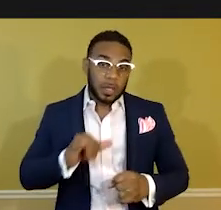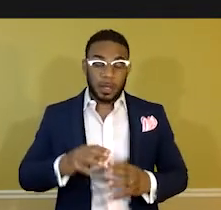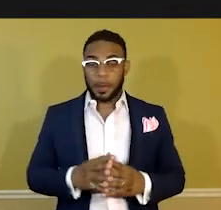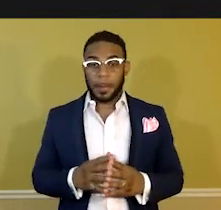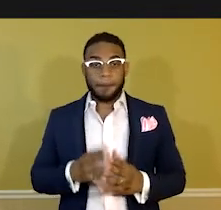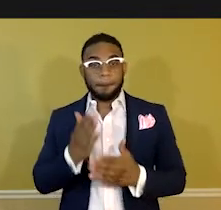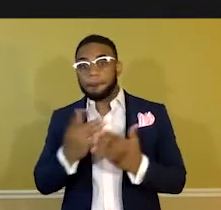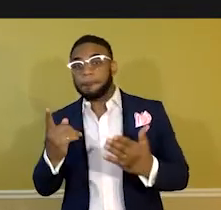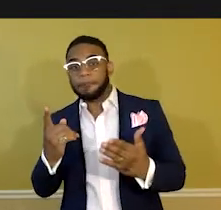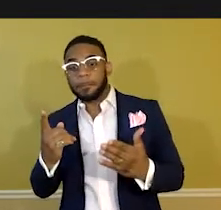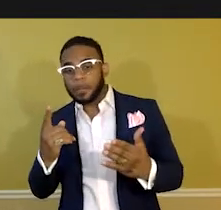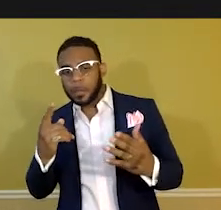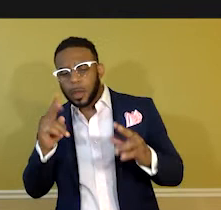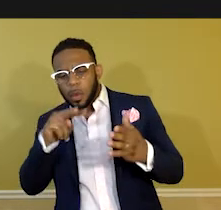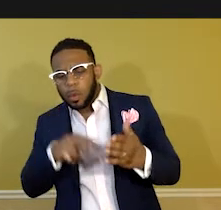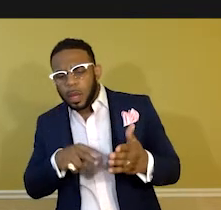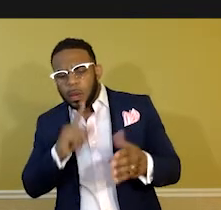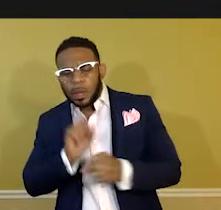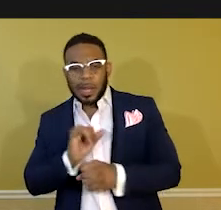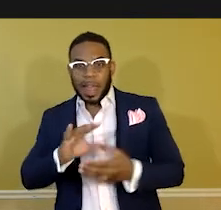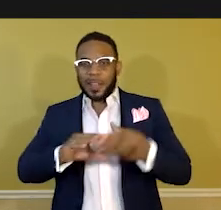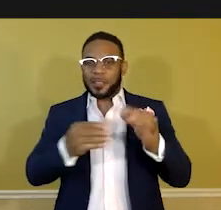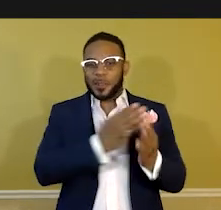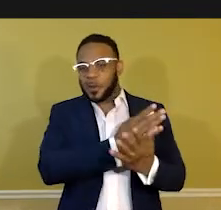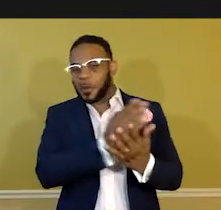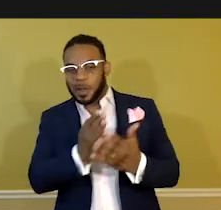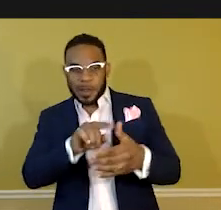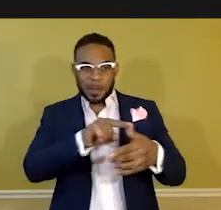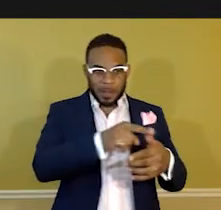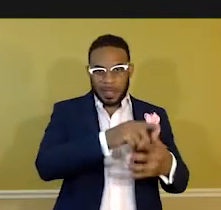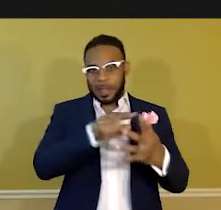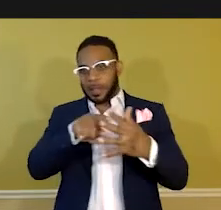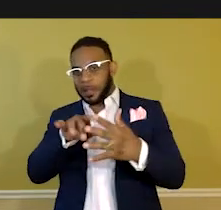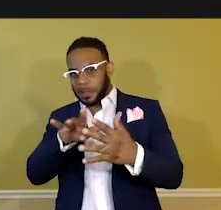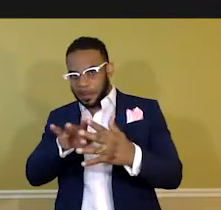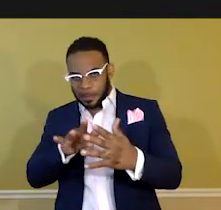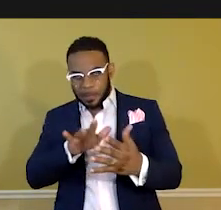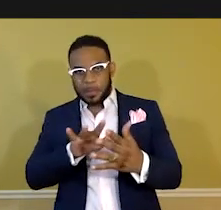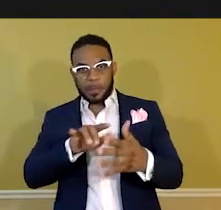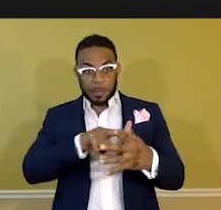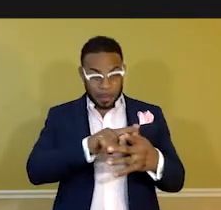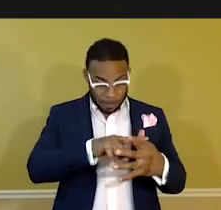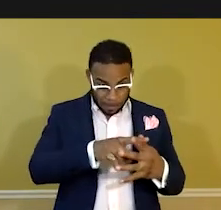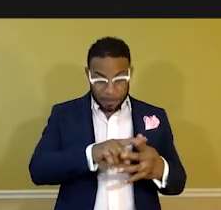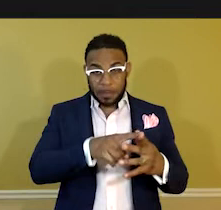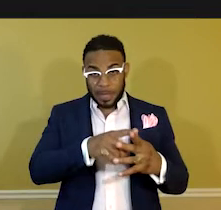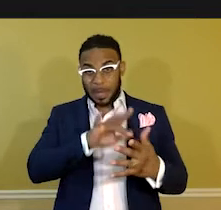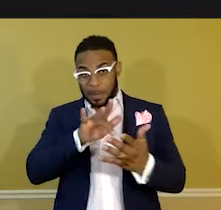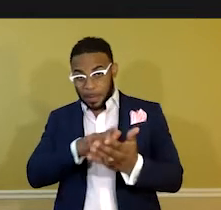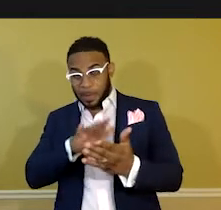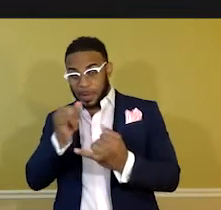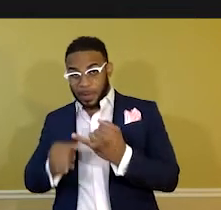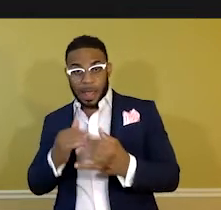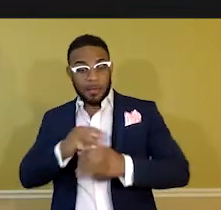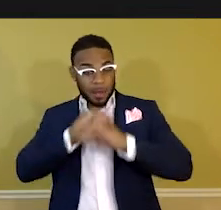you know, someone's reading your portfolio. It's really like a story. There's a beginning, middle and end. So having your, having a clear understanding